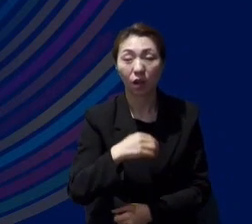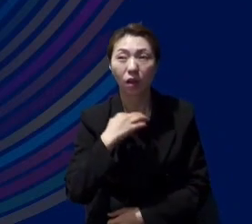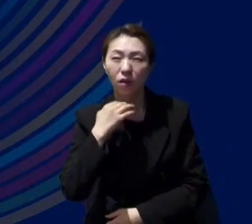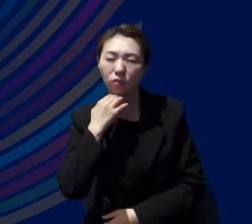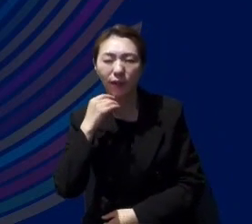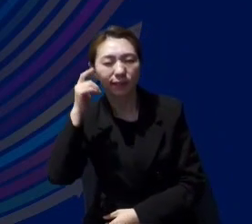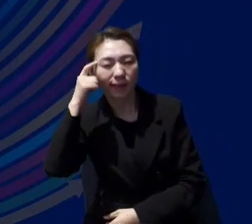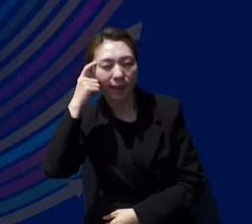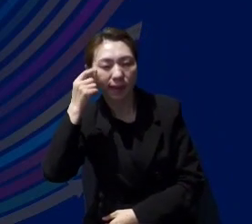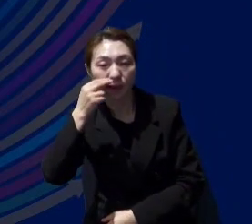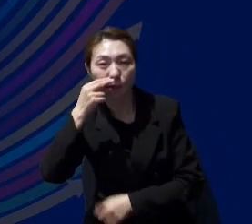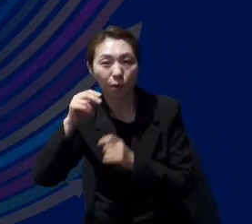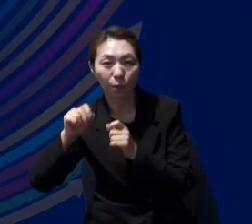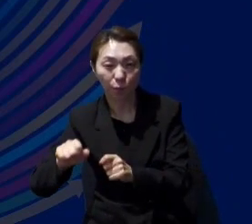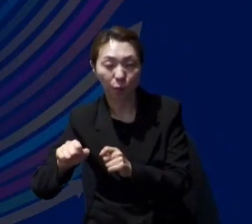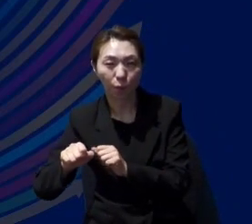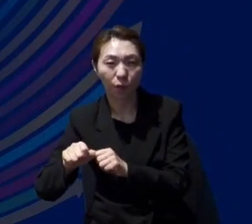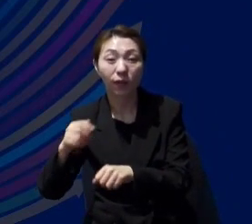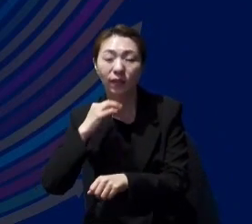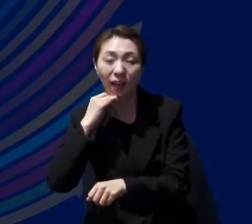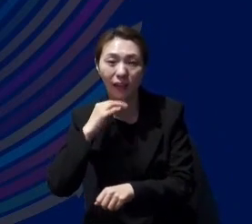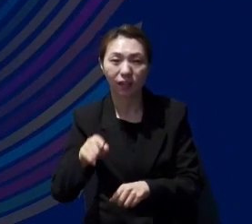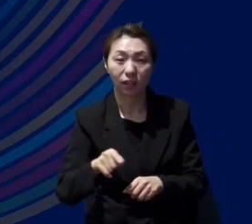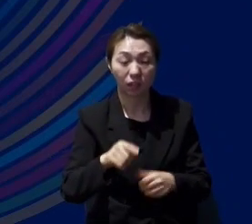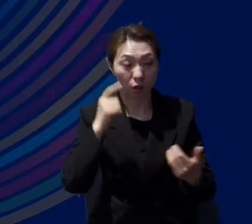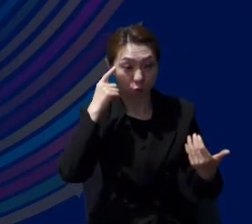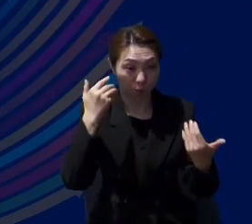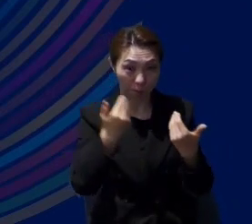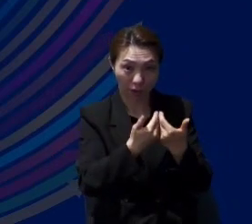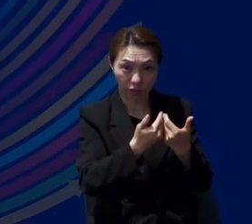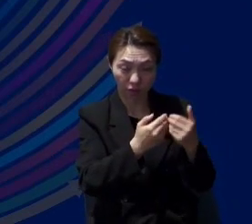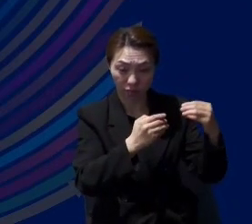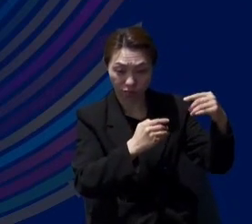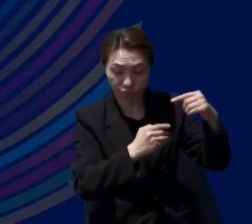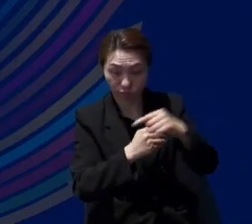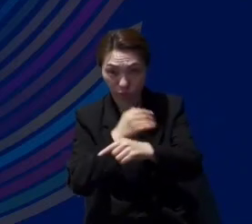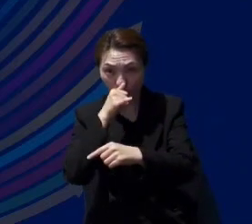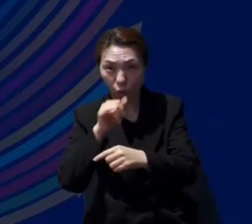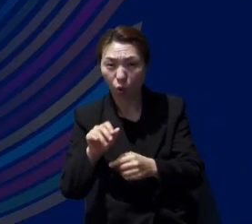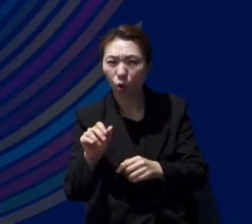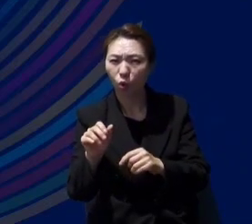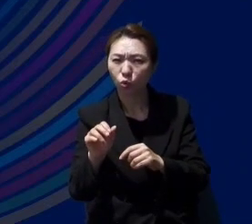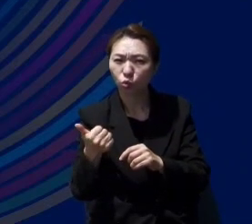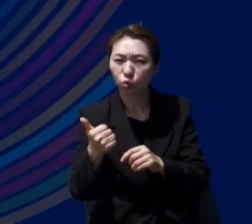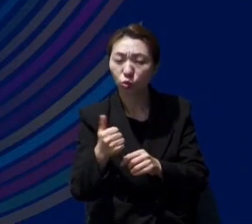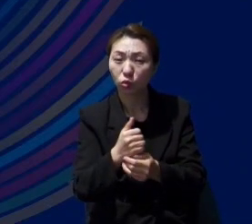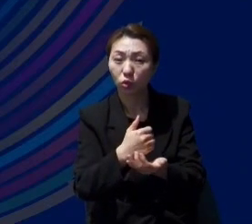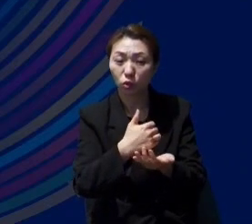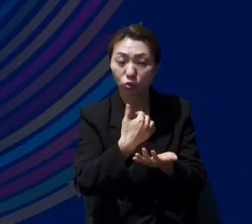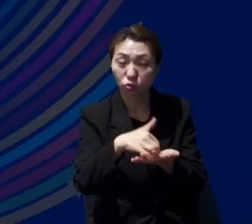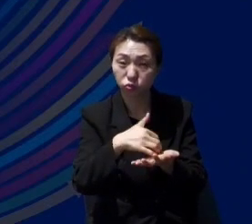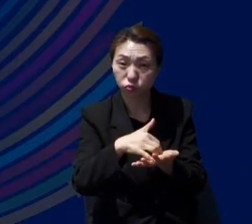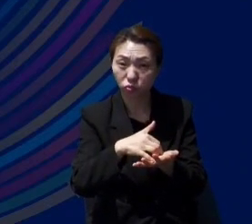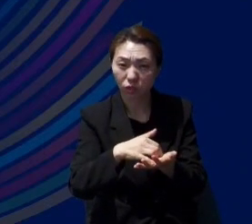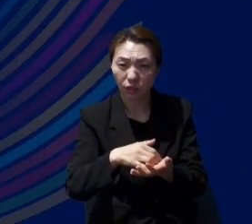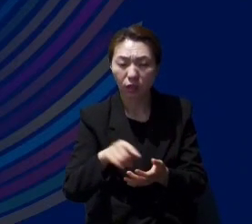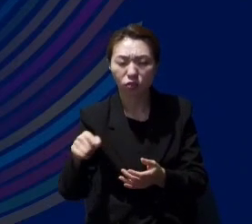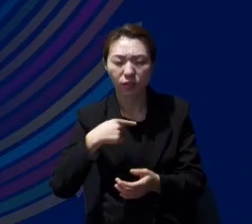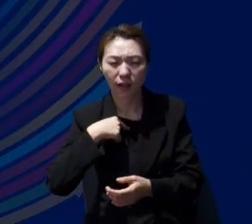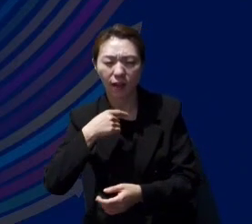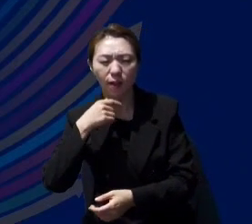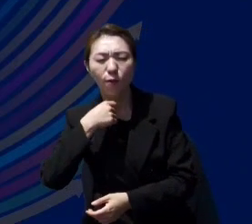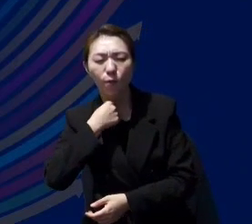all-cause mortality, you see the reverse of the pattern we saw for life expectancy, where now the Black and the American Indian population have the highest